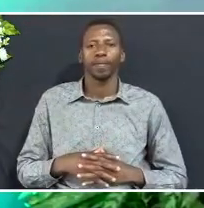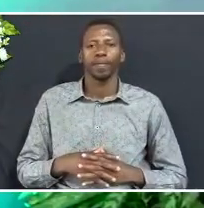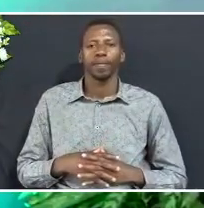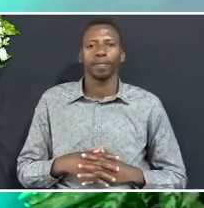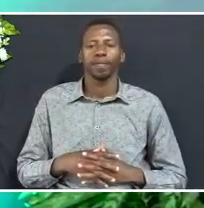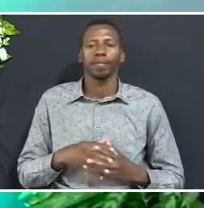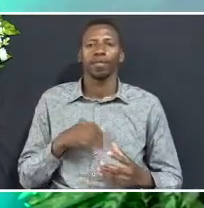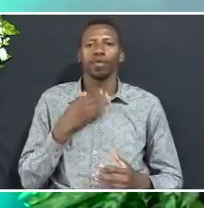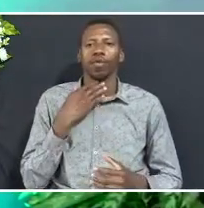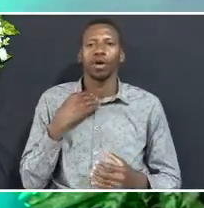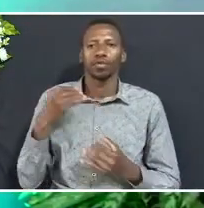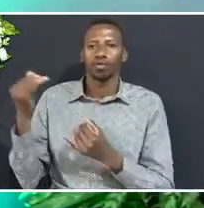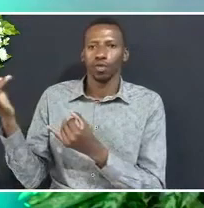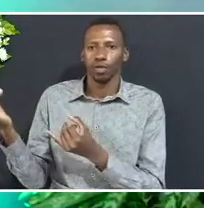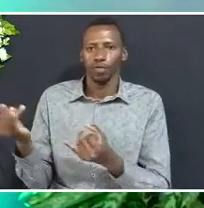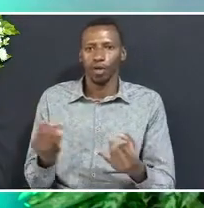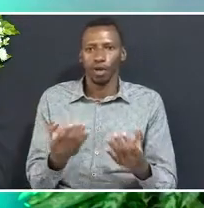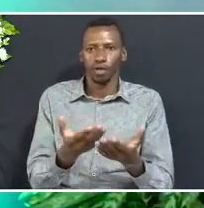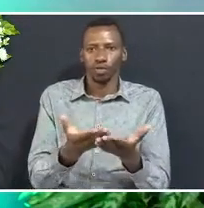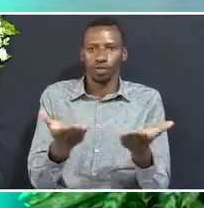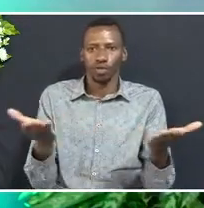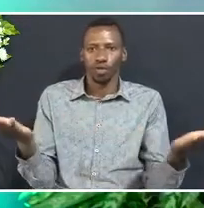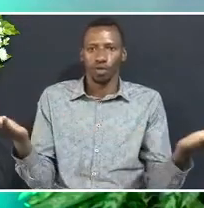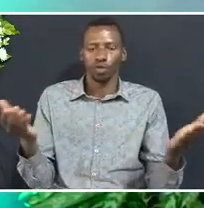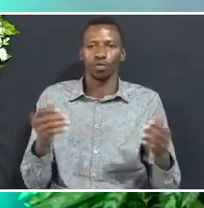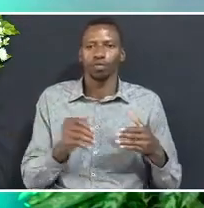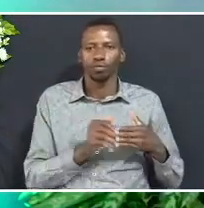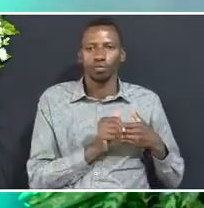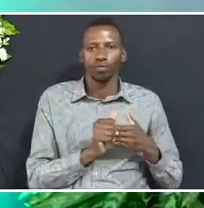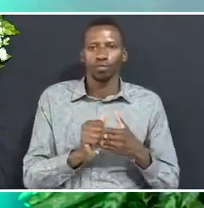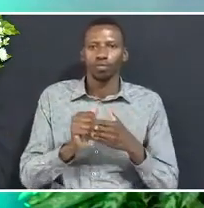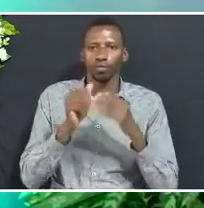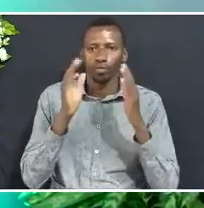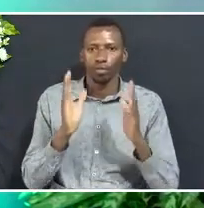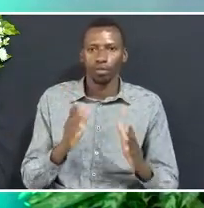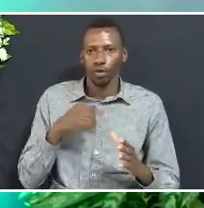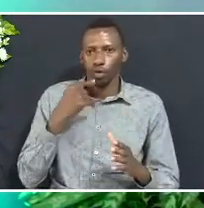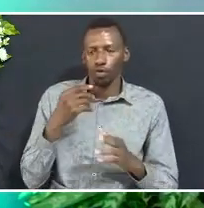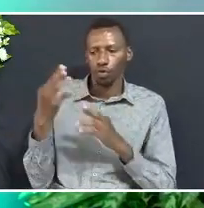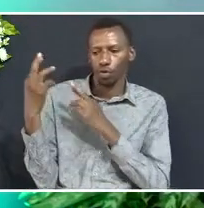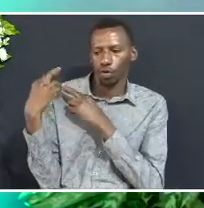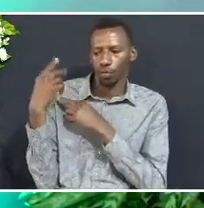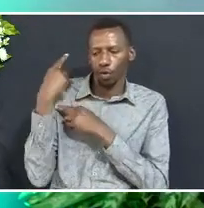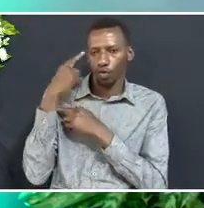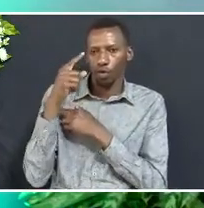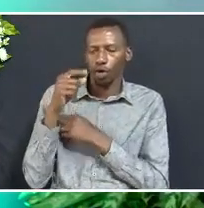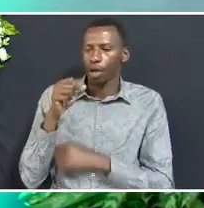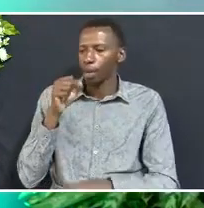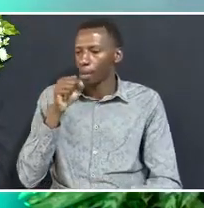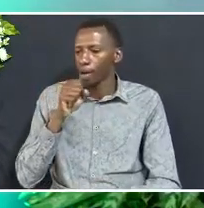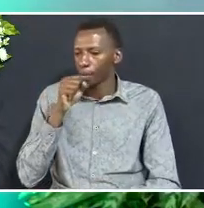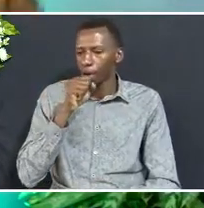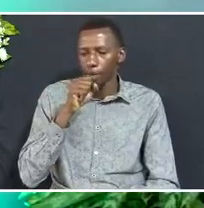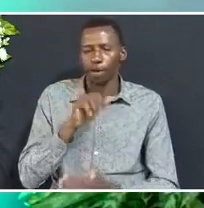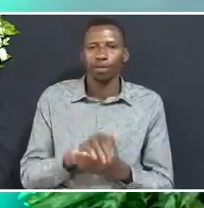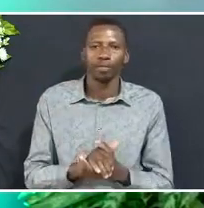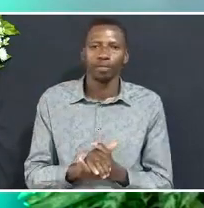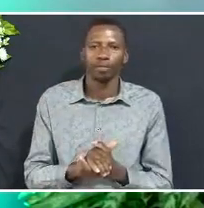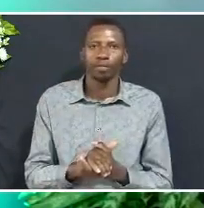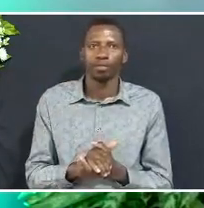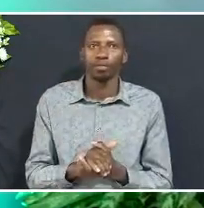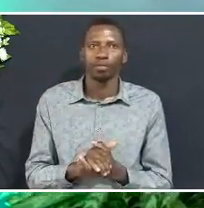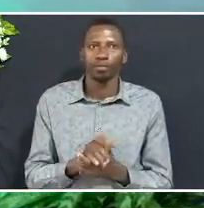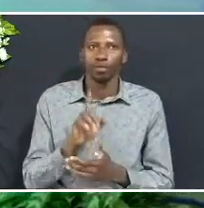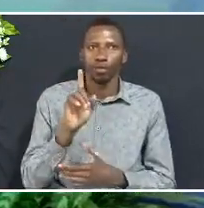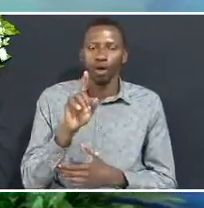I want to invite those leaders who are in charge of the microphones to keep